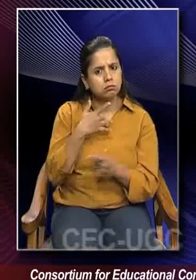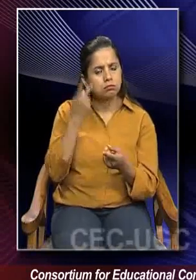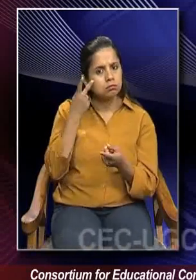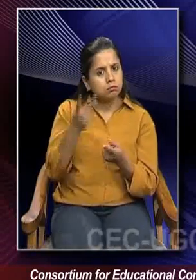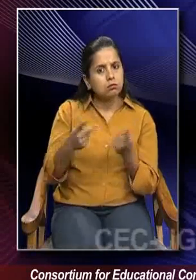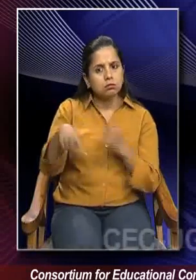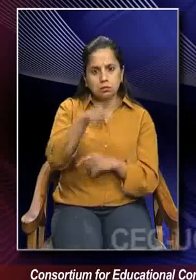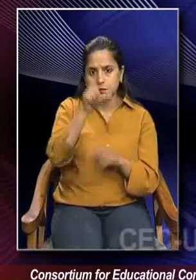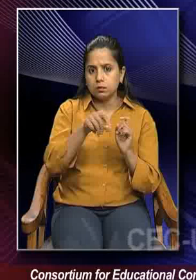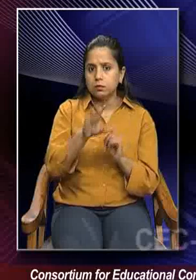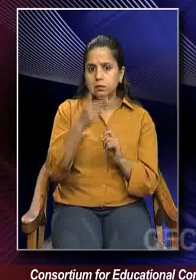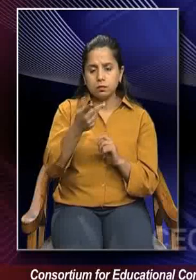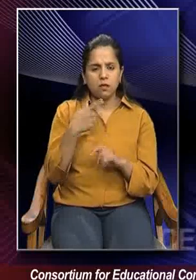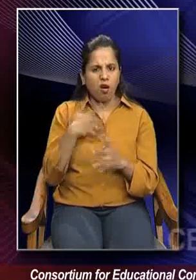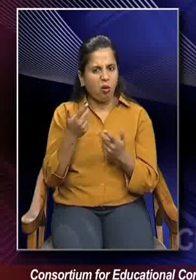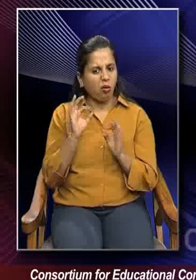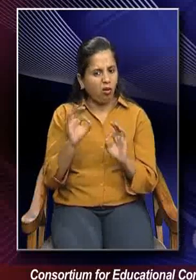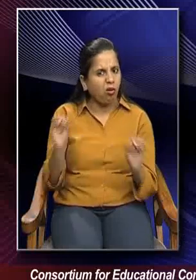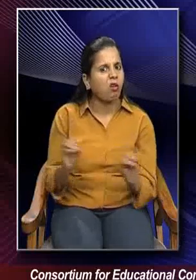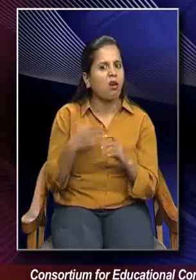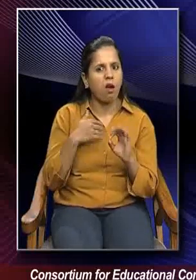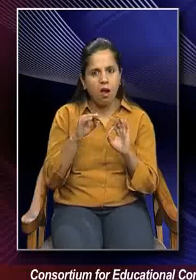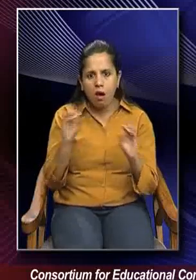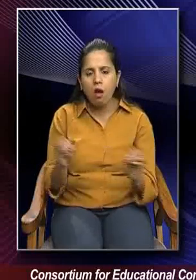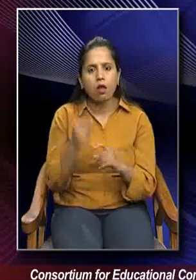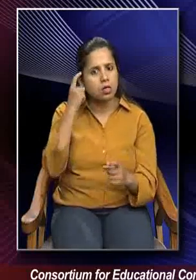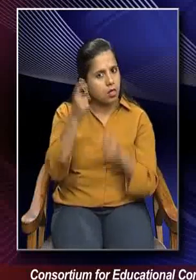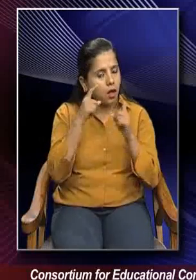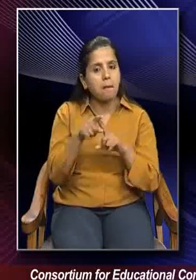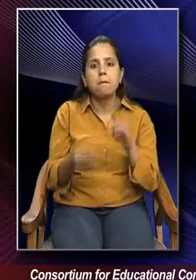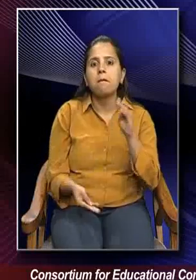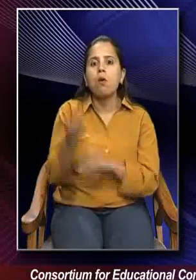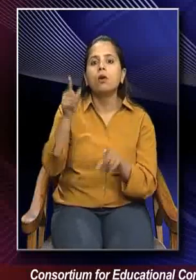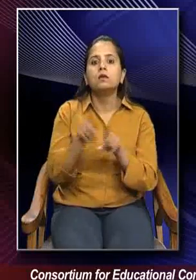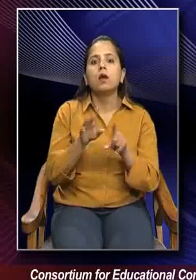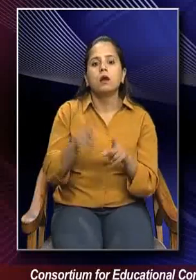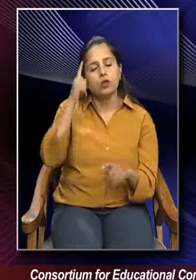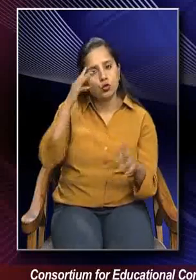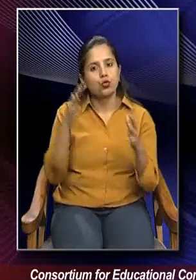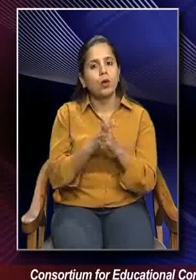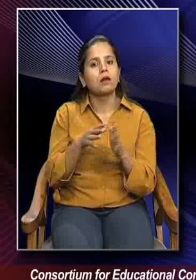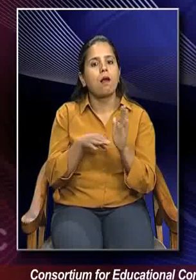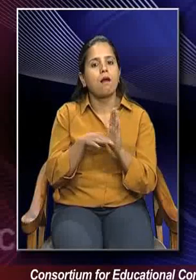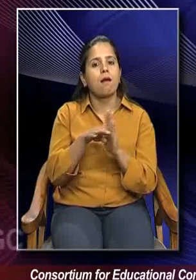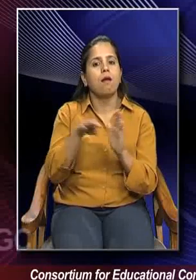of underperformance and increased stress